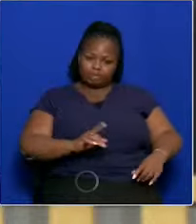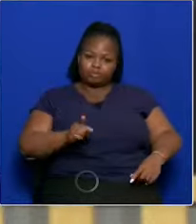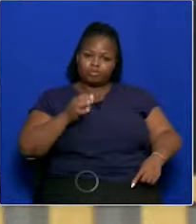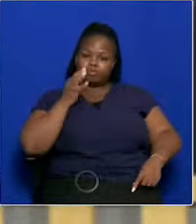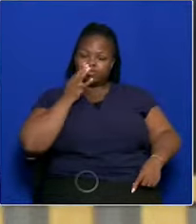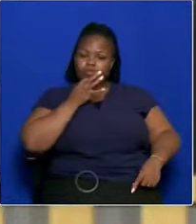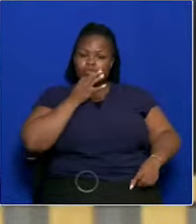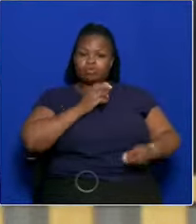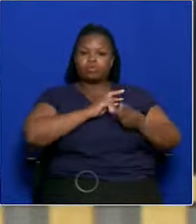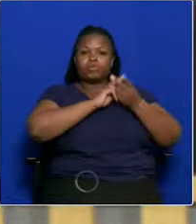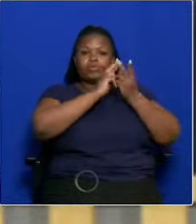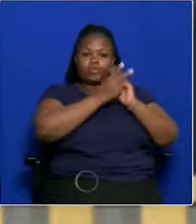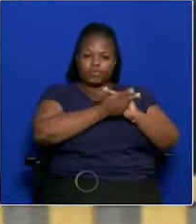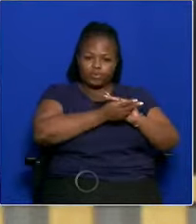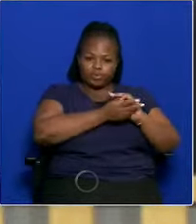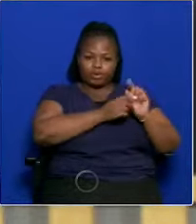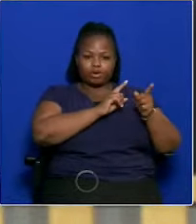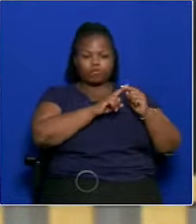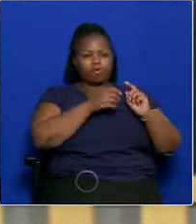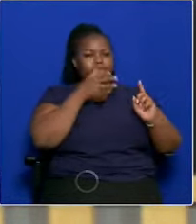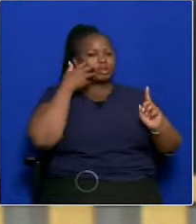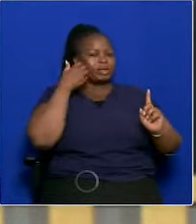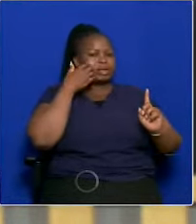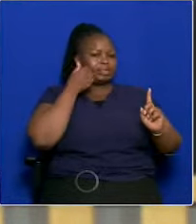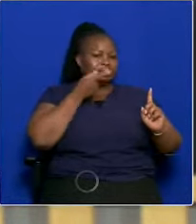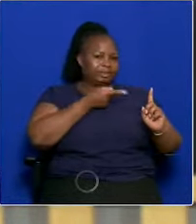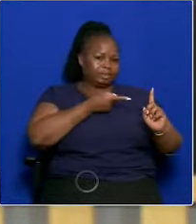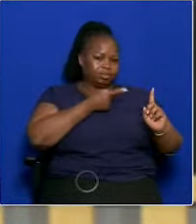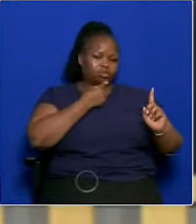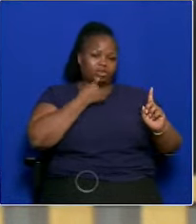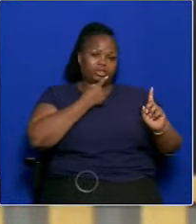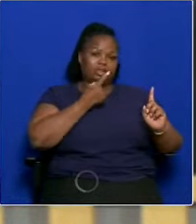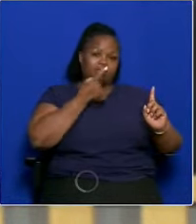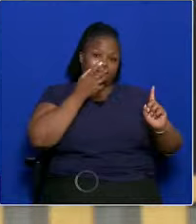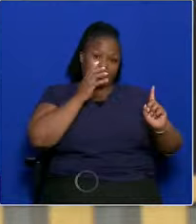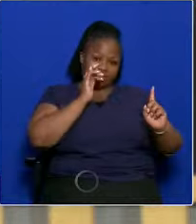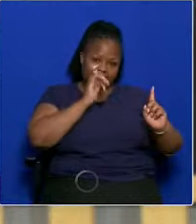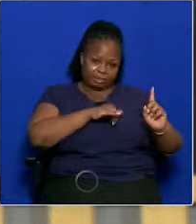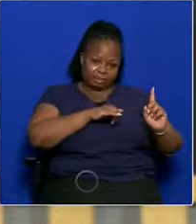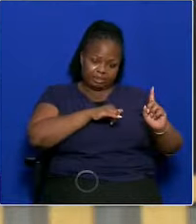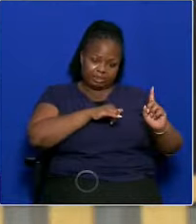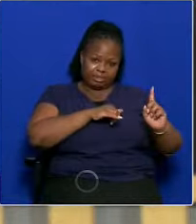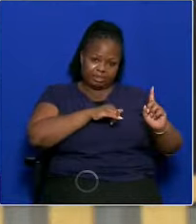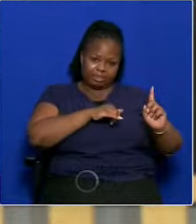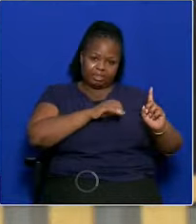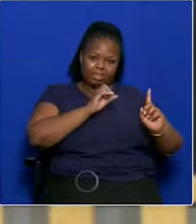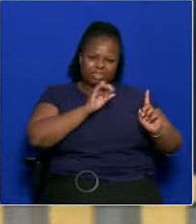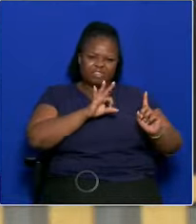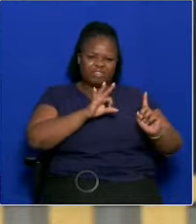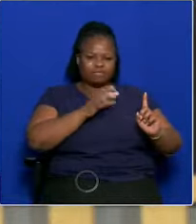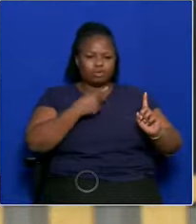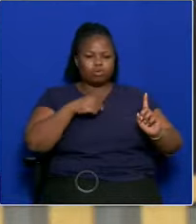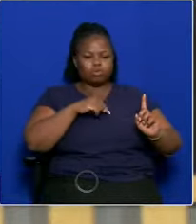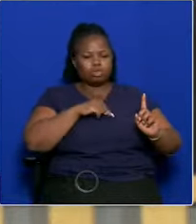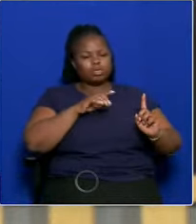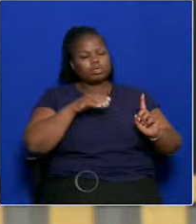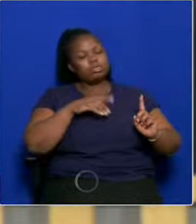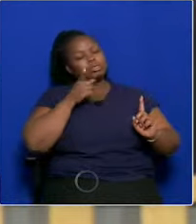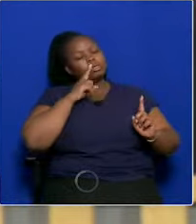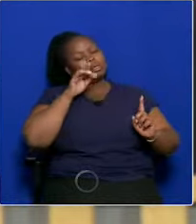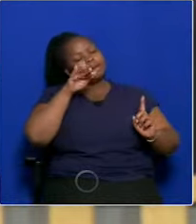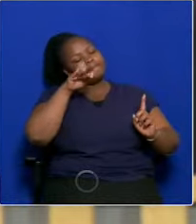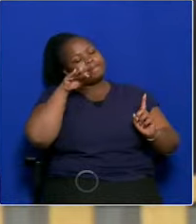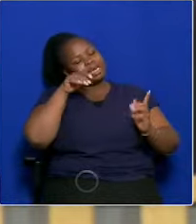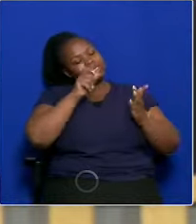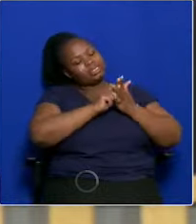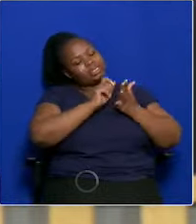from Mr. Matlala, until you said that, if we had looked at your bank statement, we would